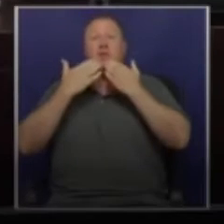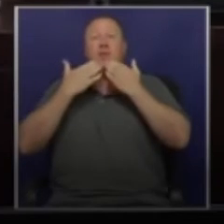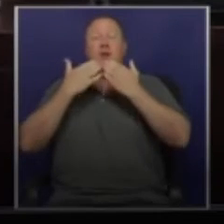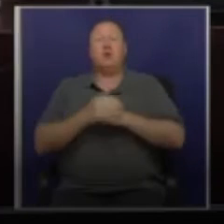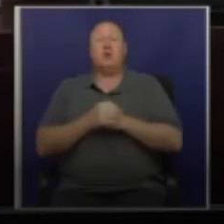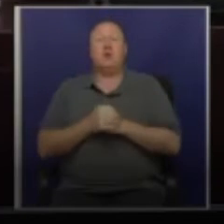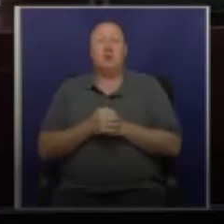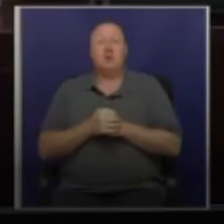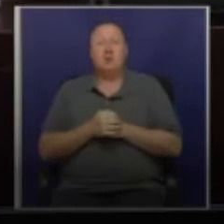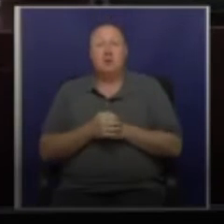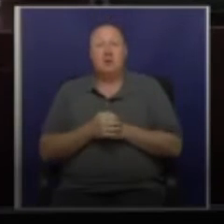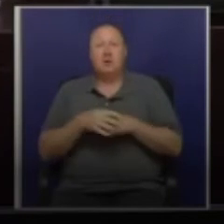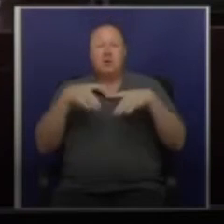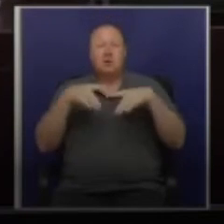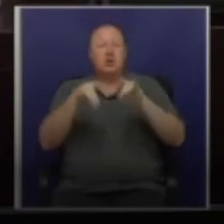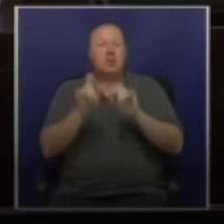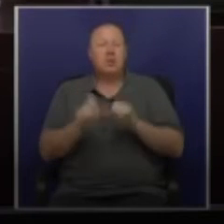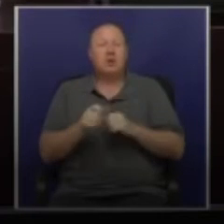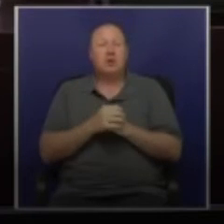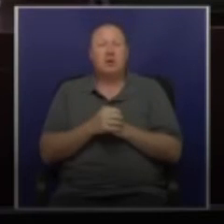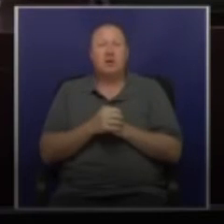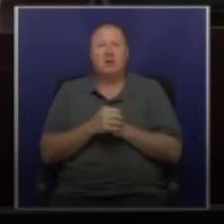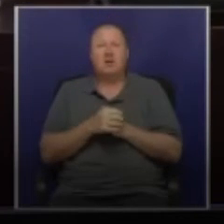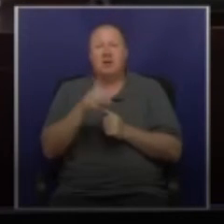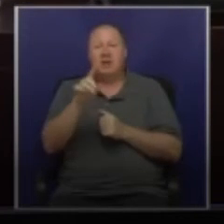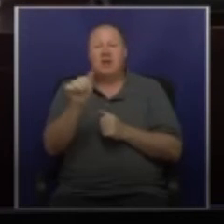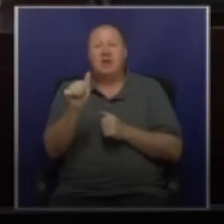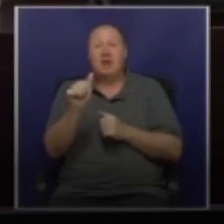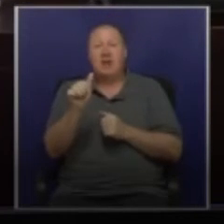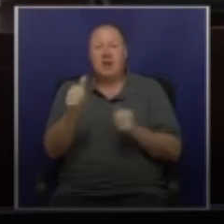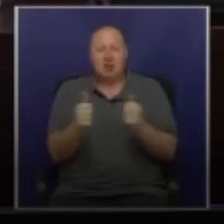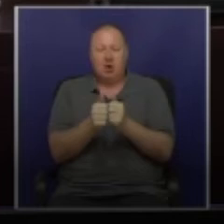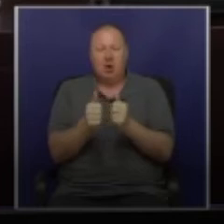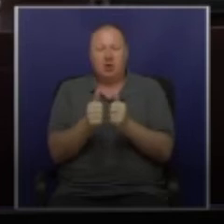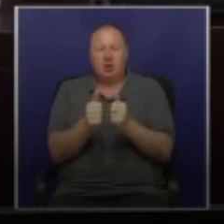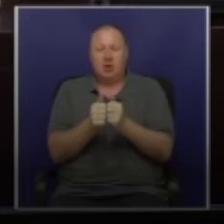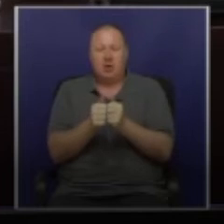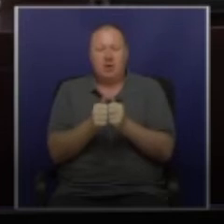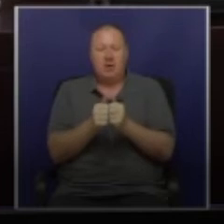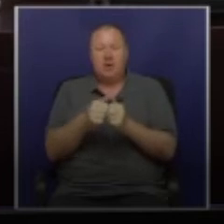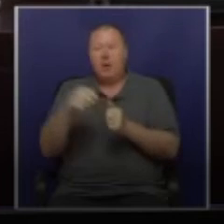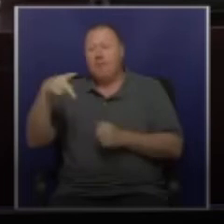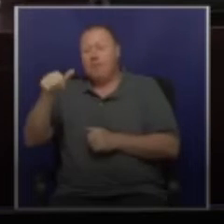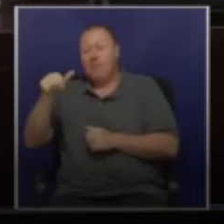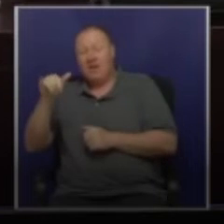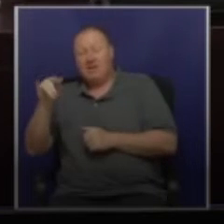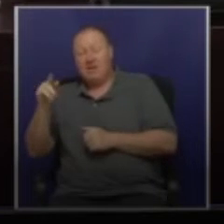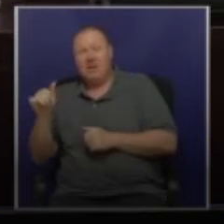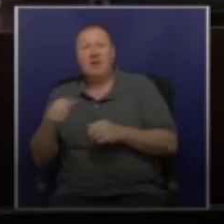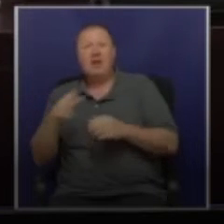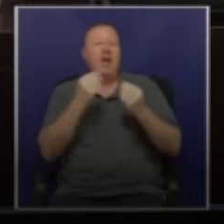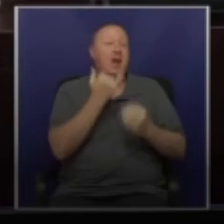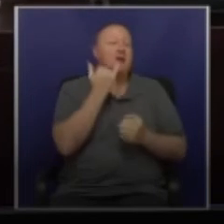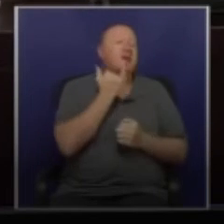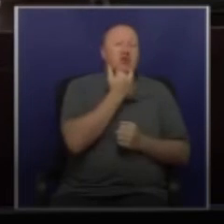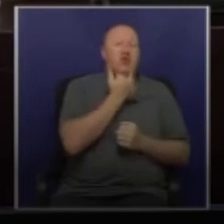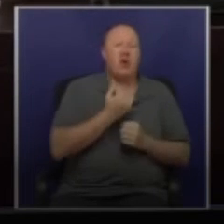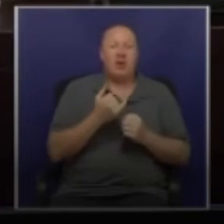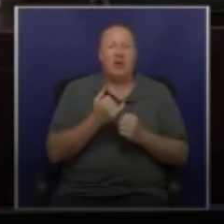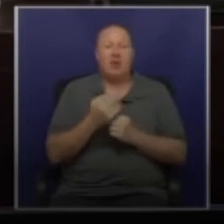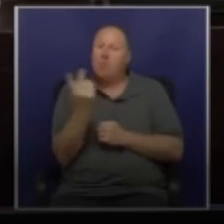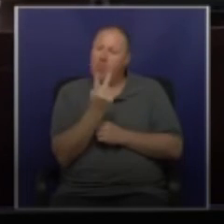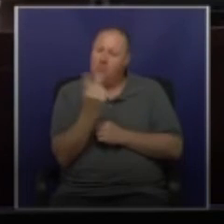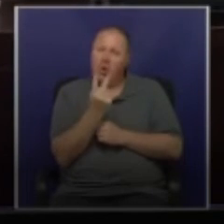Chairperson, the Democratic Alliance stands in solidarity with both Palestinians and Israelis who seek